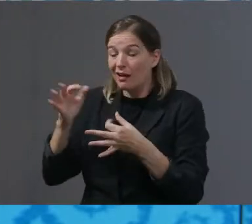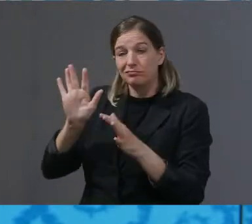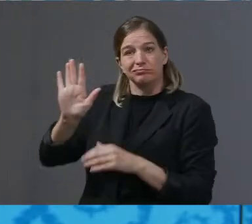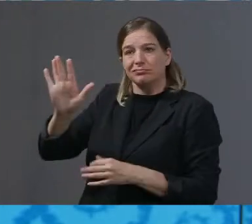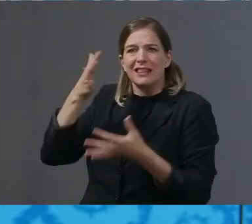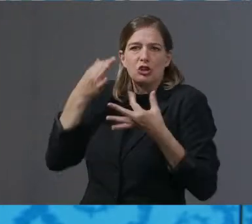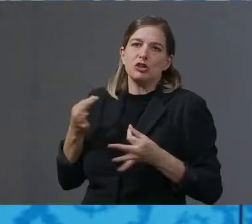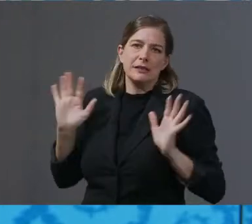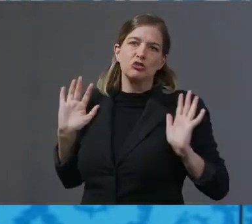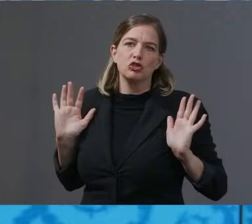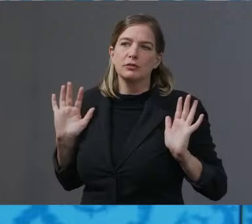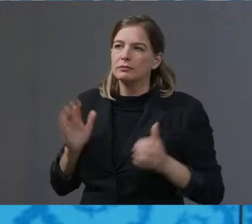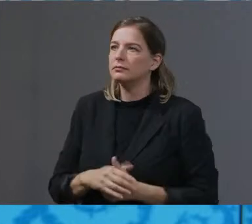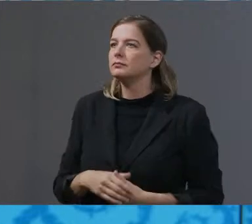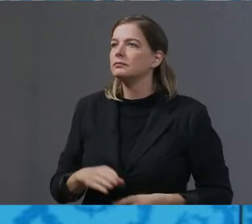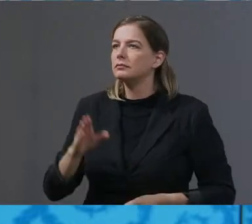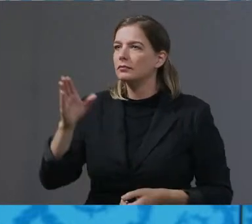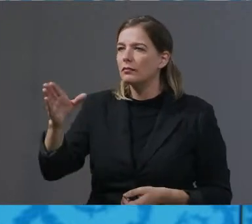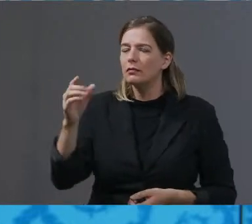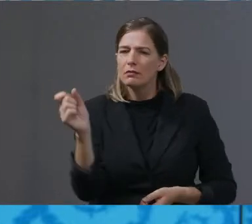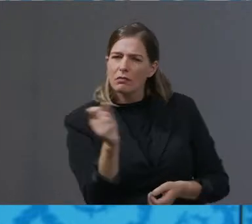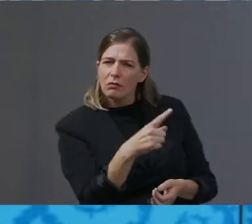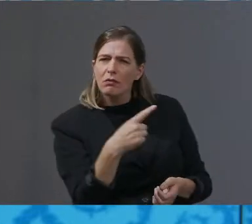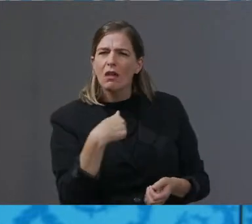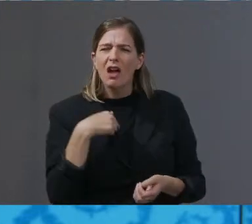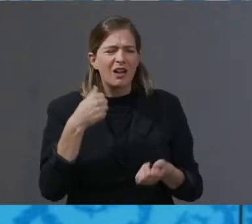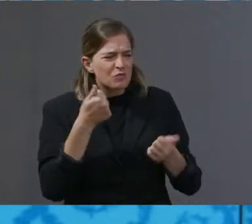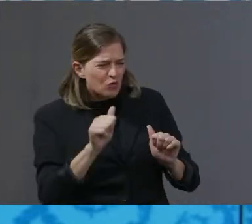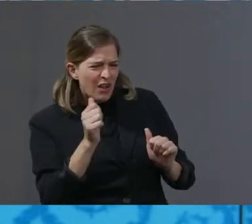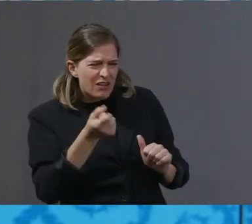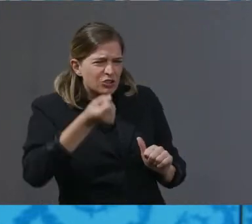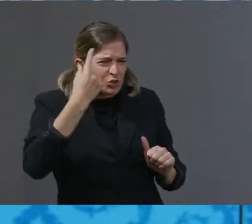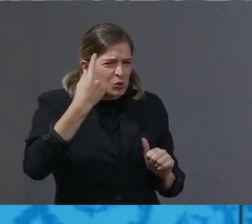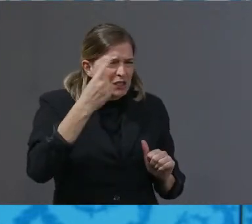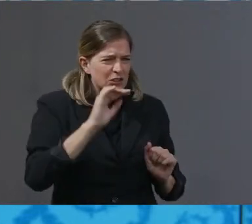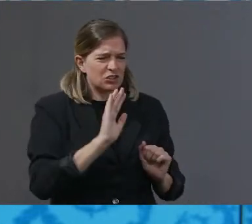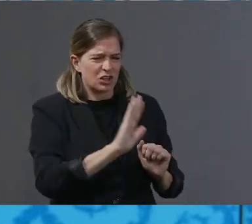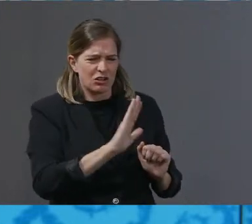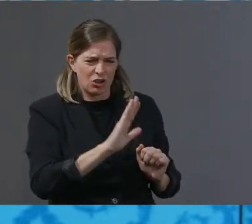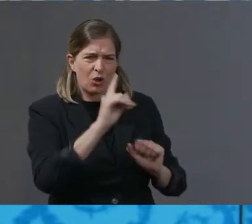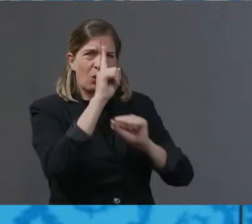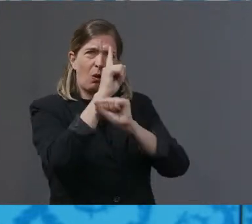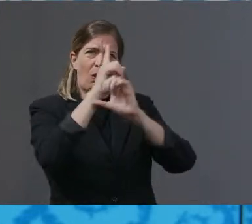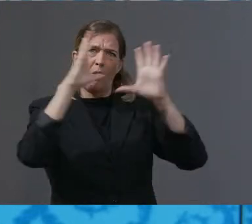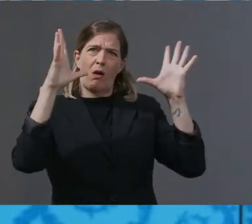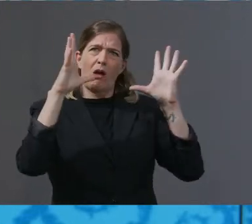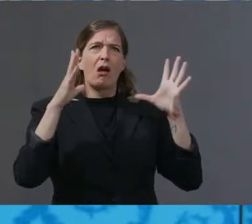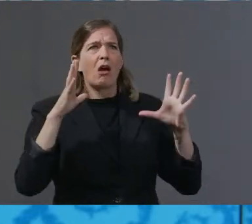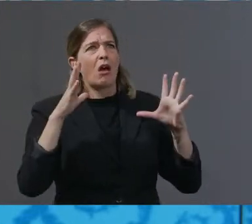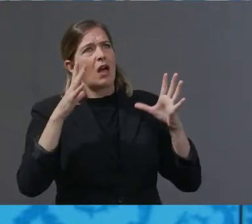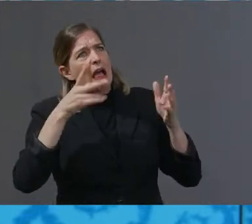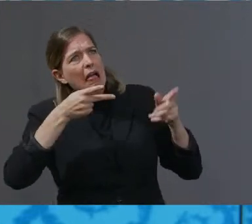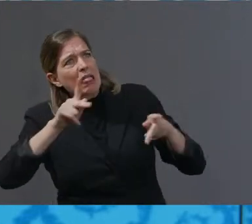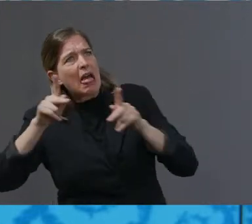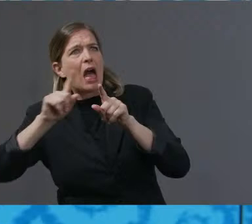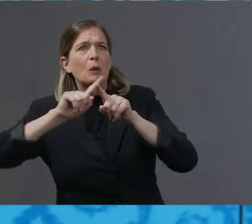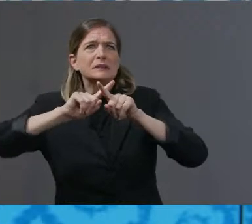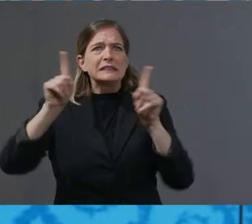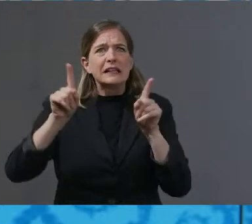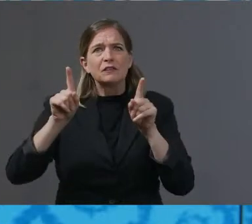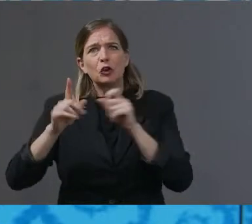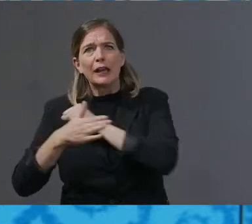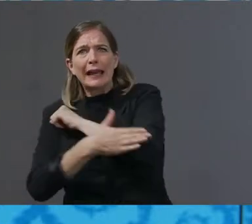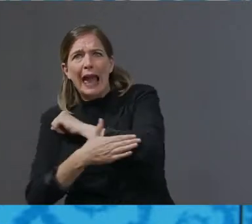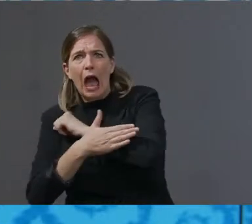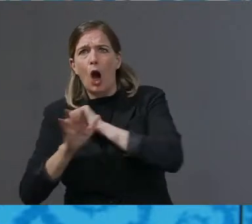Governor, I'm trying to understand what went into this idea of allowing different municipalities and counties to come up with